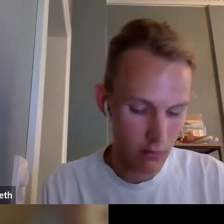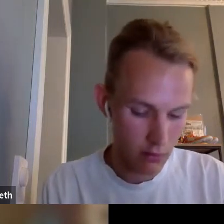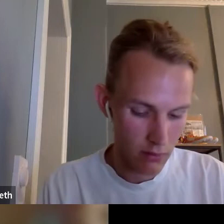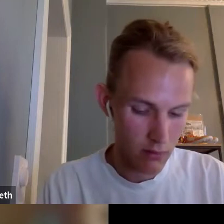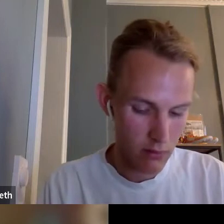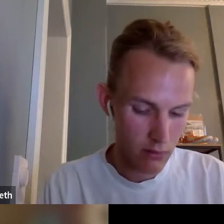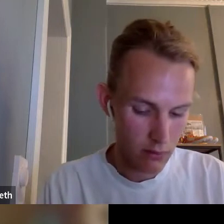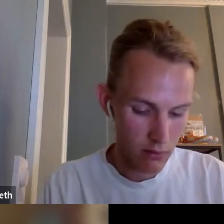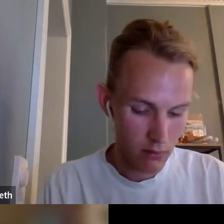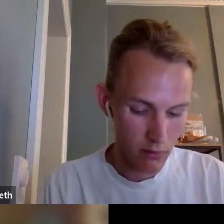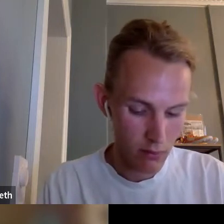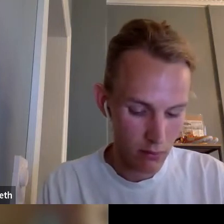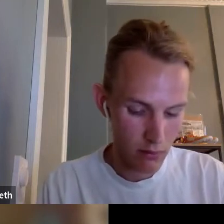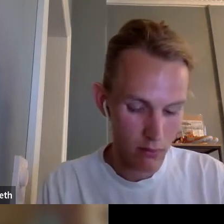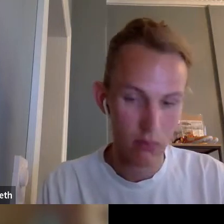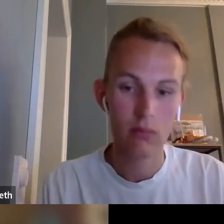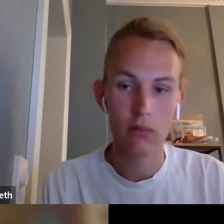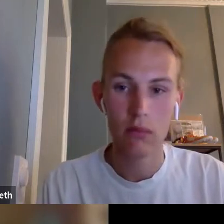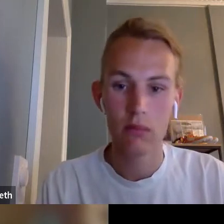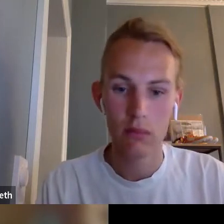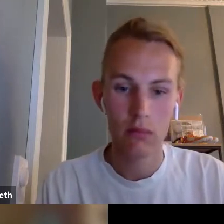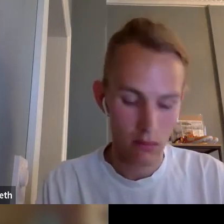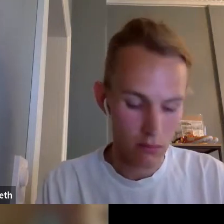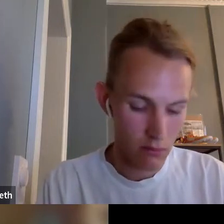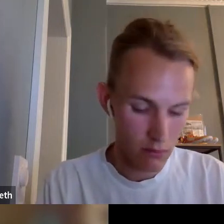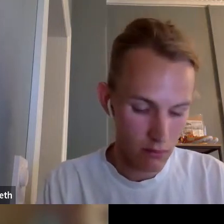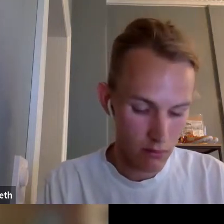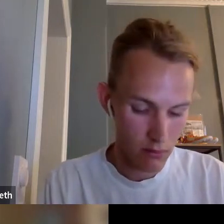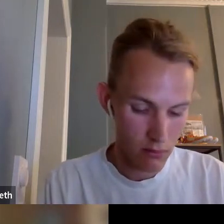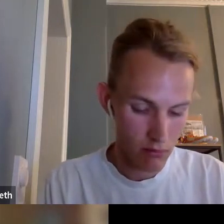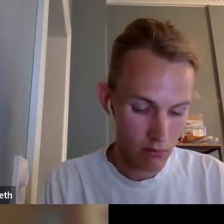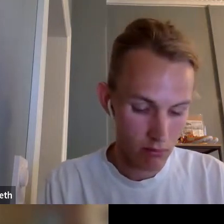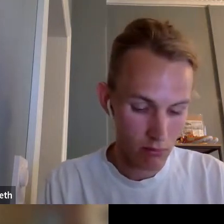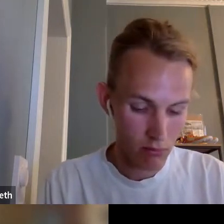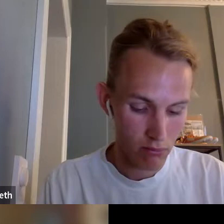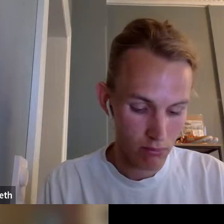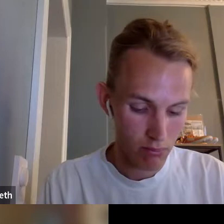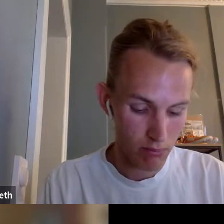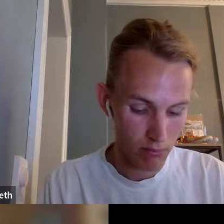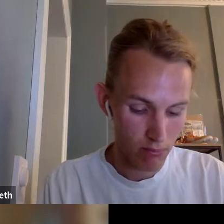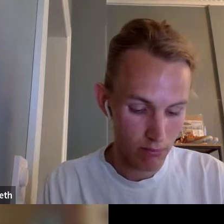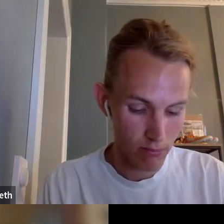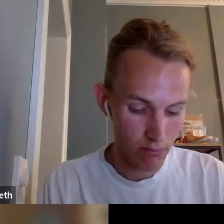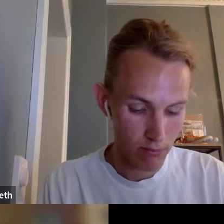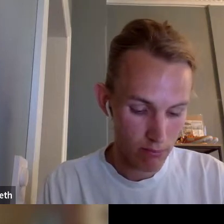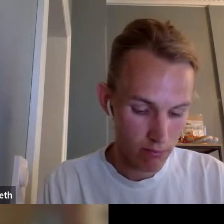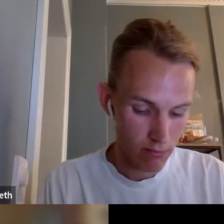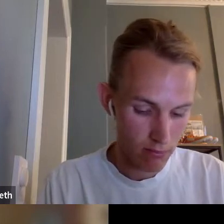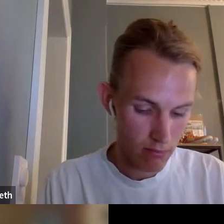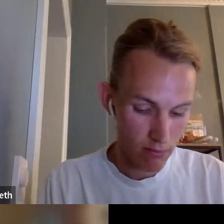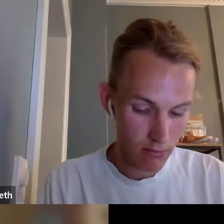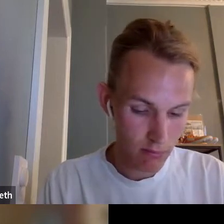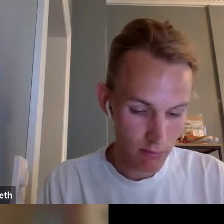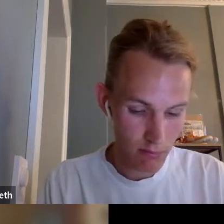called Rational Lighting Policy in Practice, financed by Norway, Iceland and Liechtenstein from the EEA Grants under the